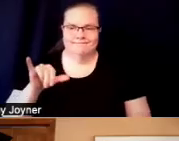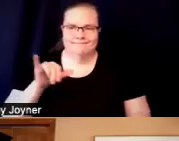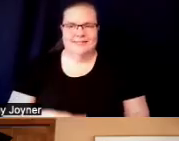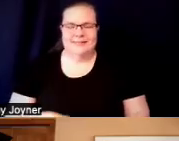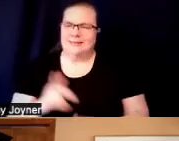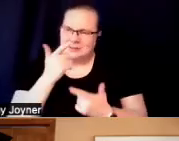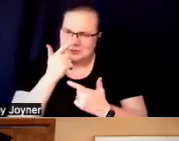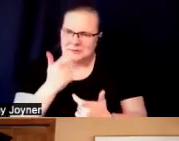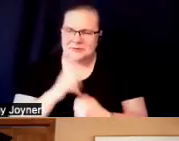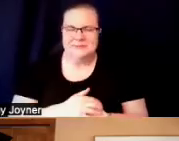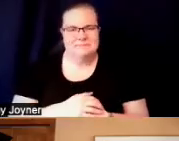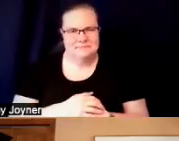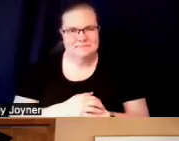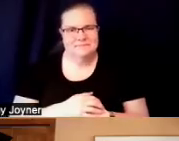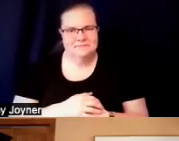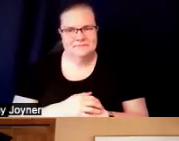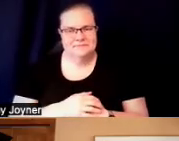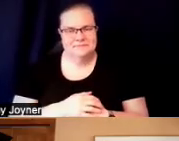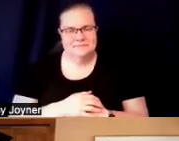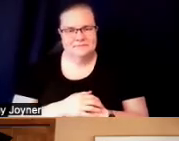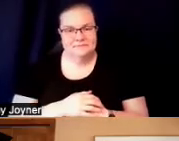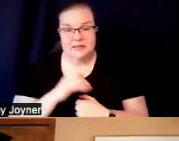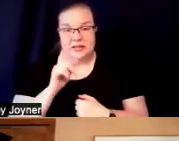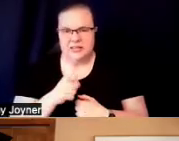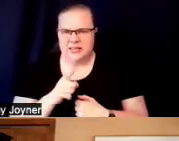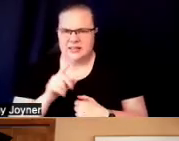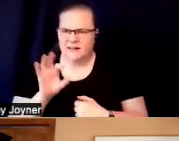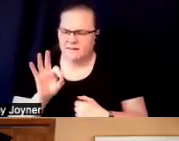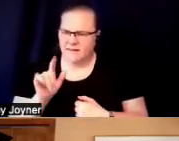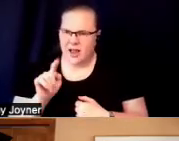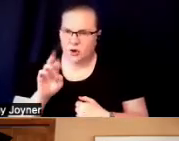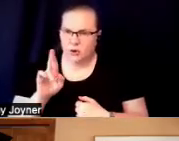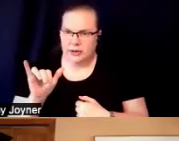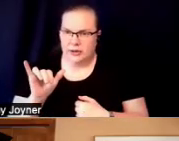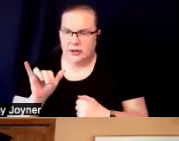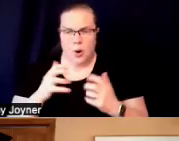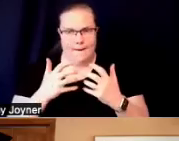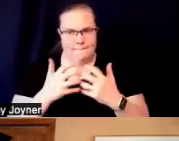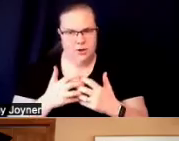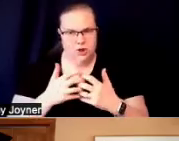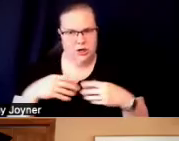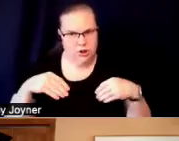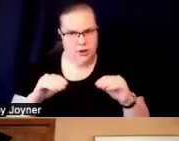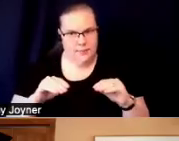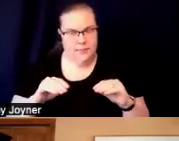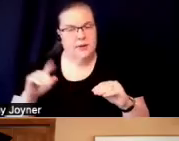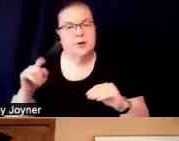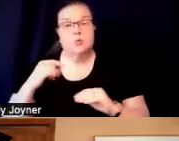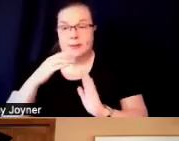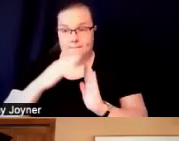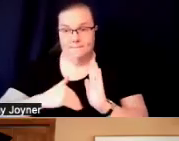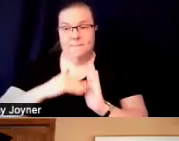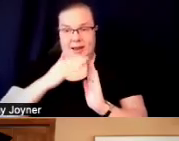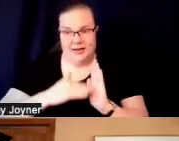Interesting. Hmm. Is this a factory or a machine shop? It was a paint factory,